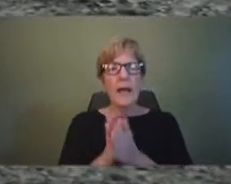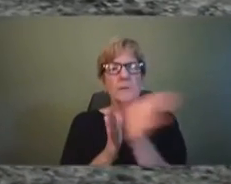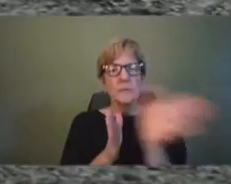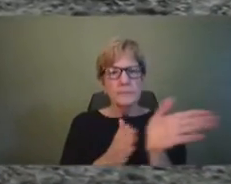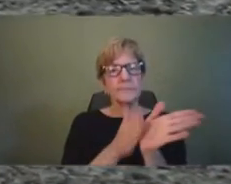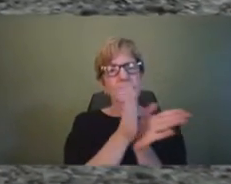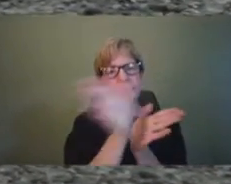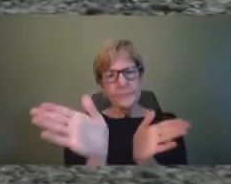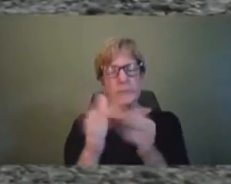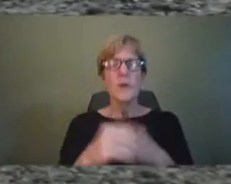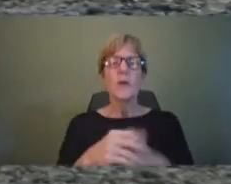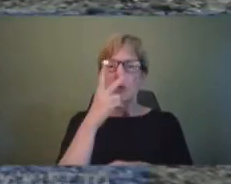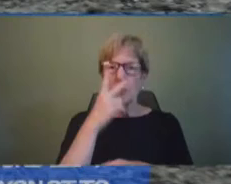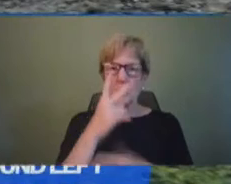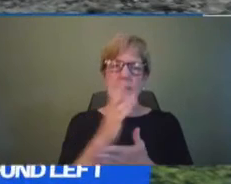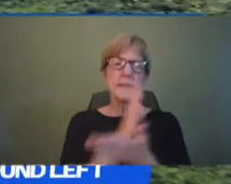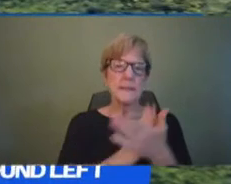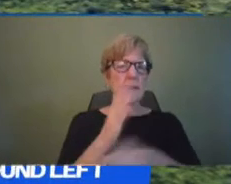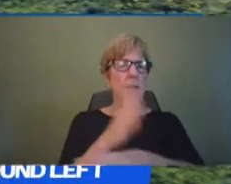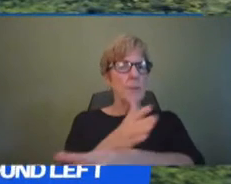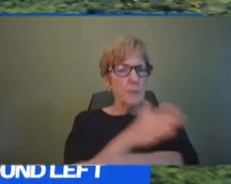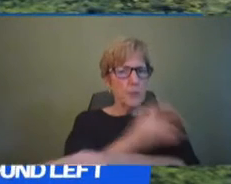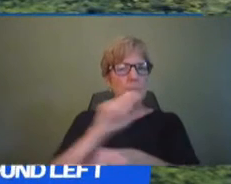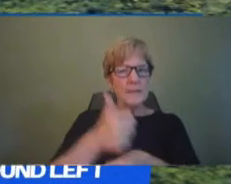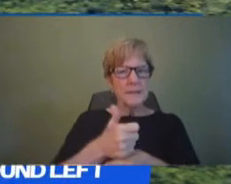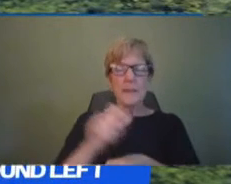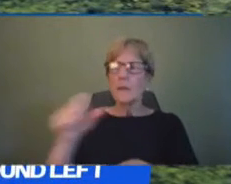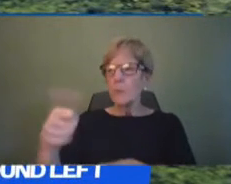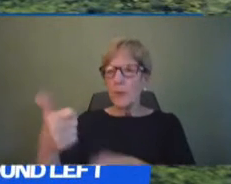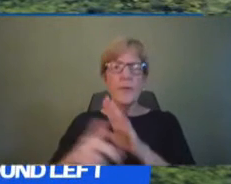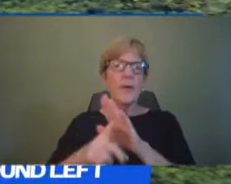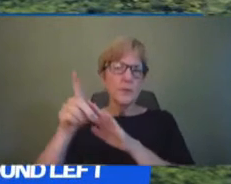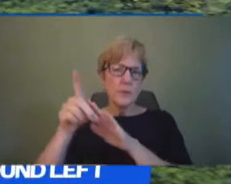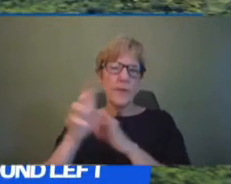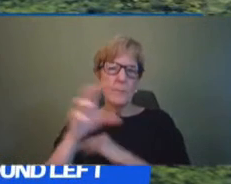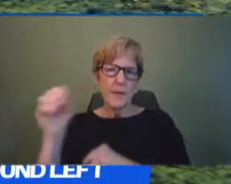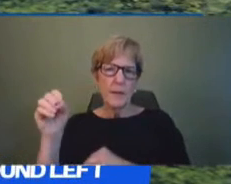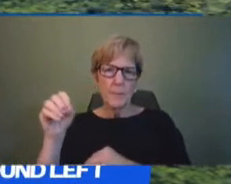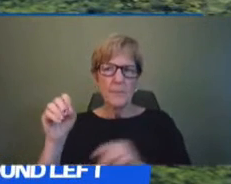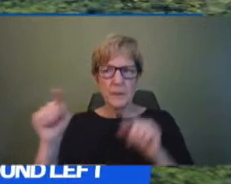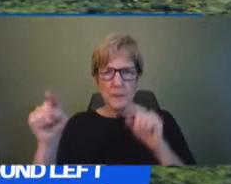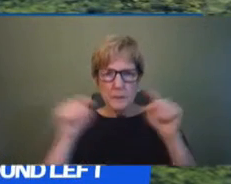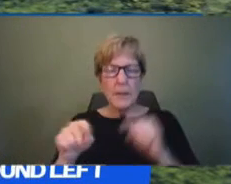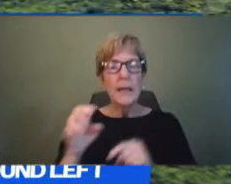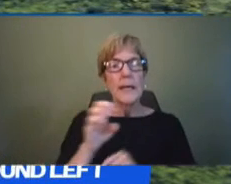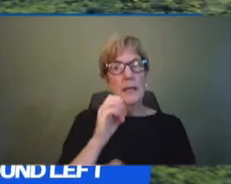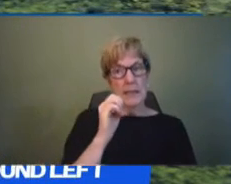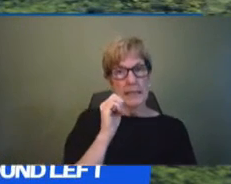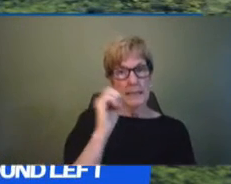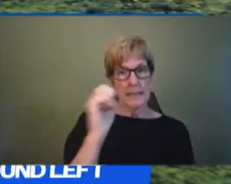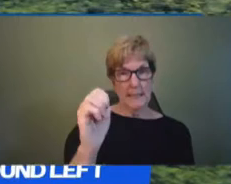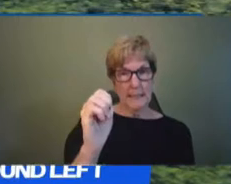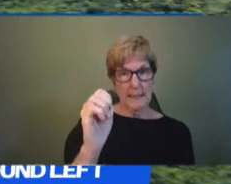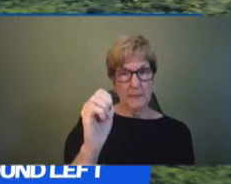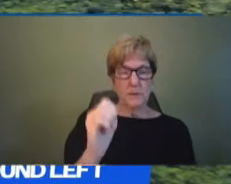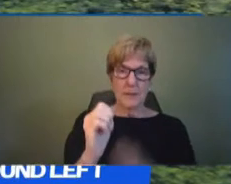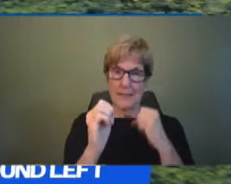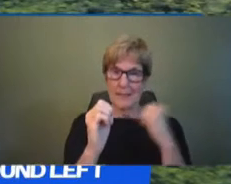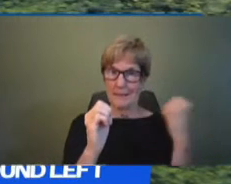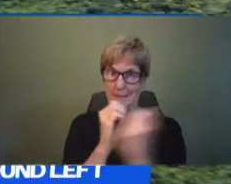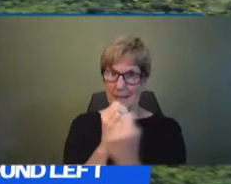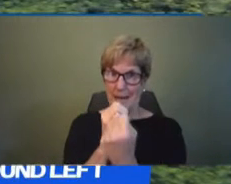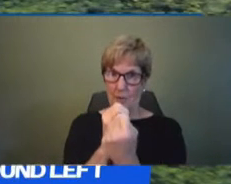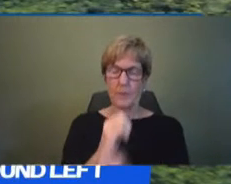see that there are some improvements being put in from other developers uh from the uh eastbound Direction southbound direction we will be installing dual